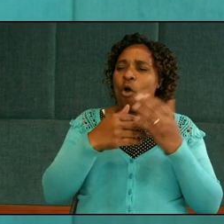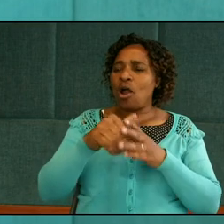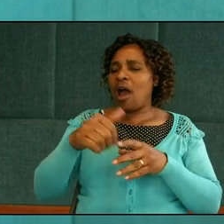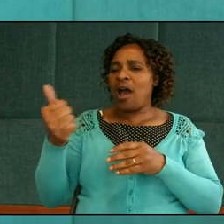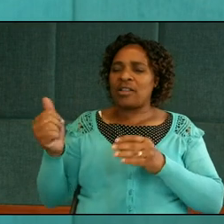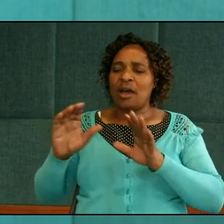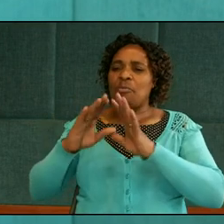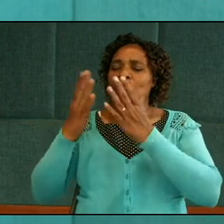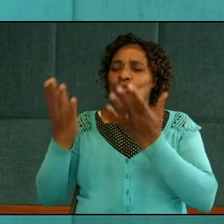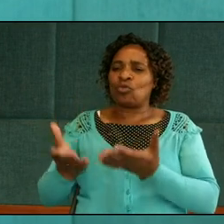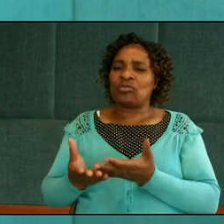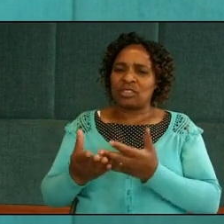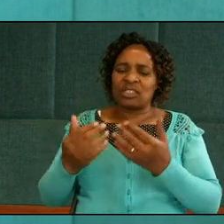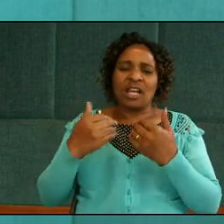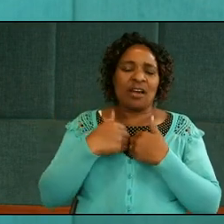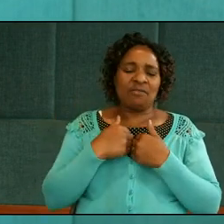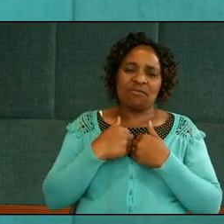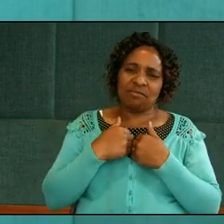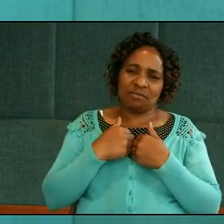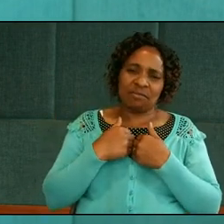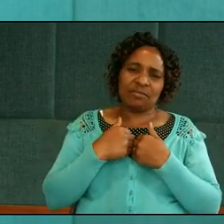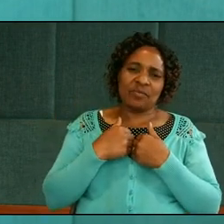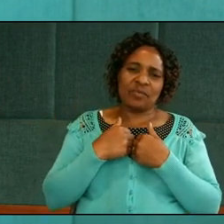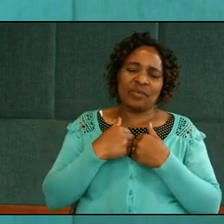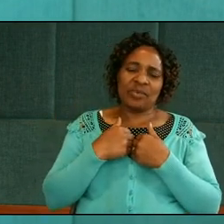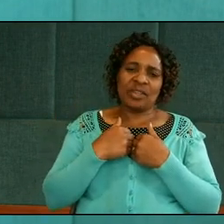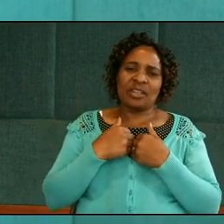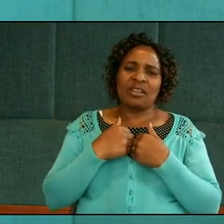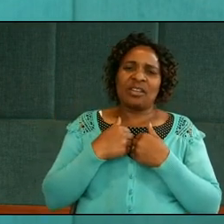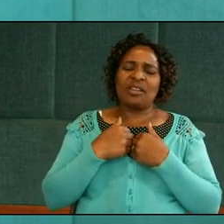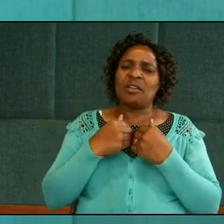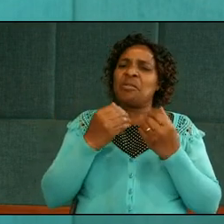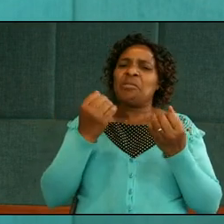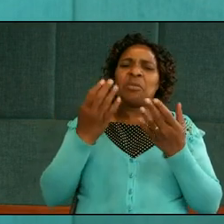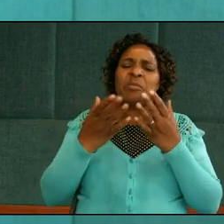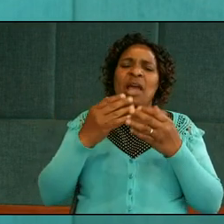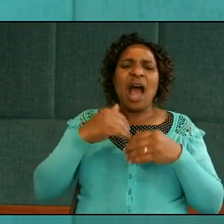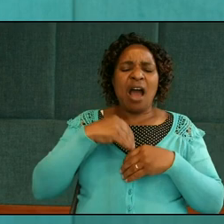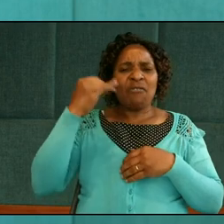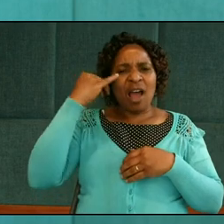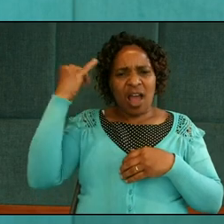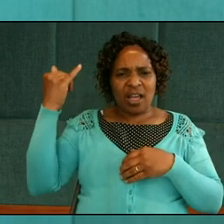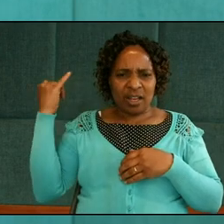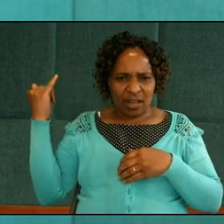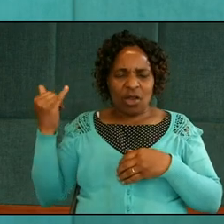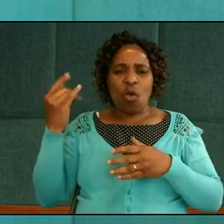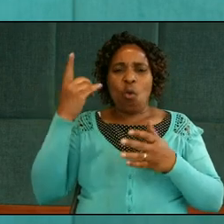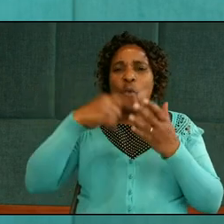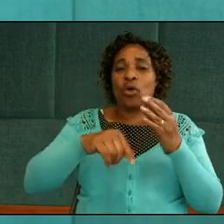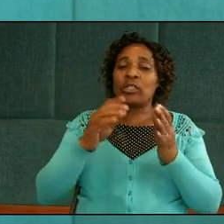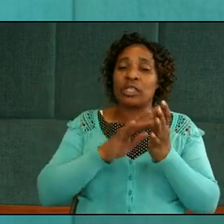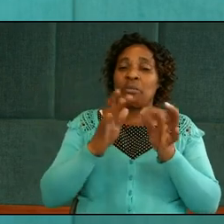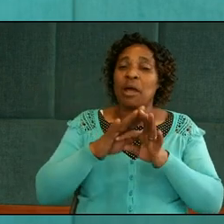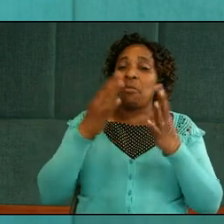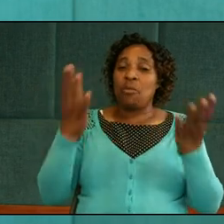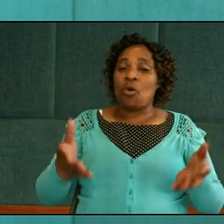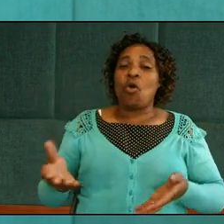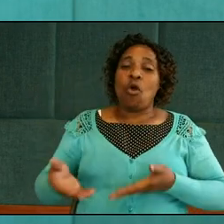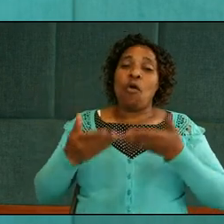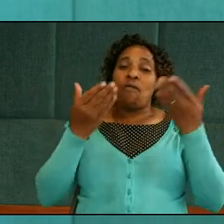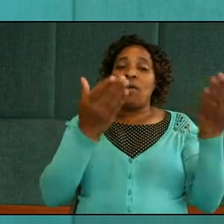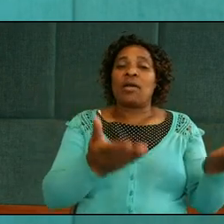books in the library have. And you at least have an idea of what the Bible has to offer.